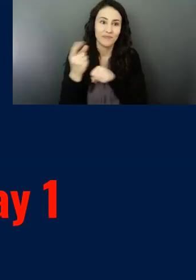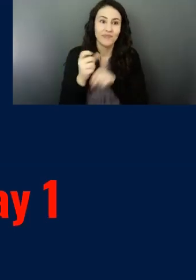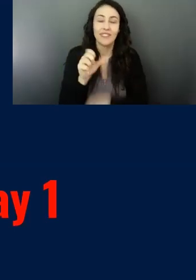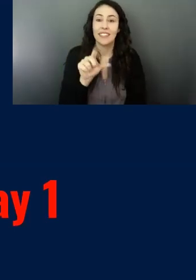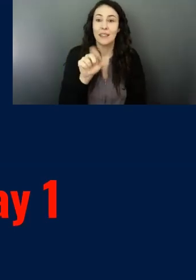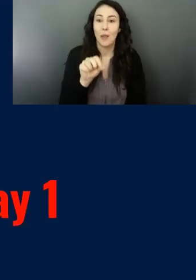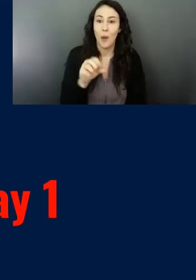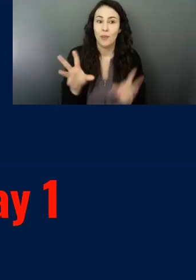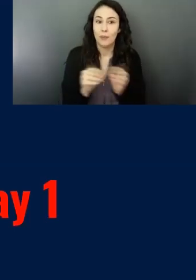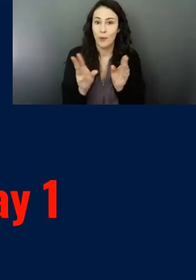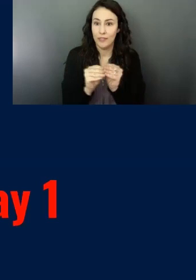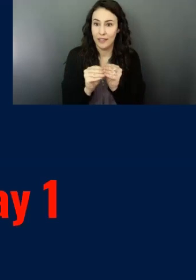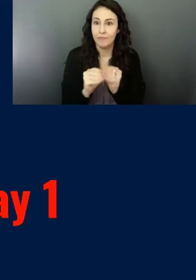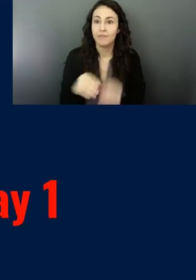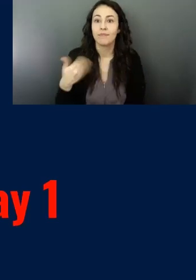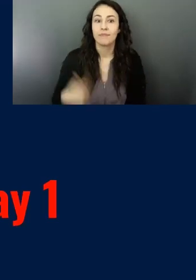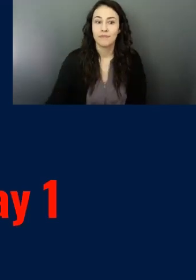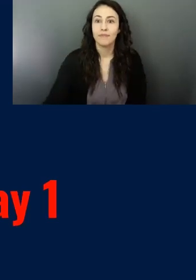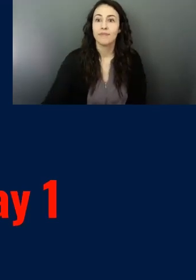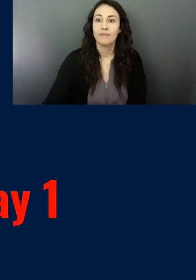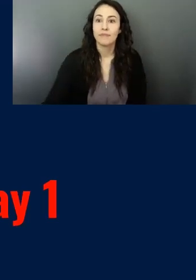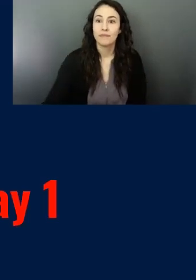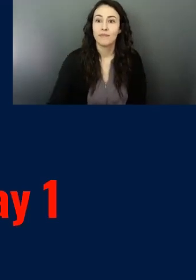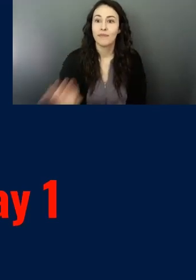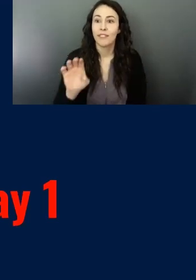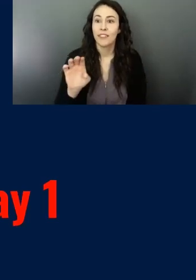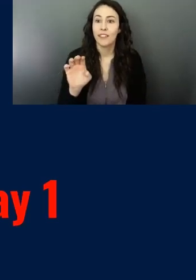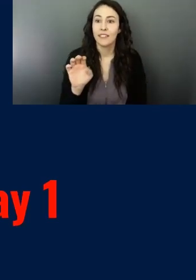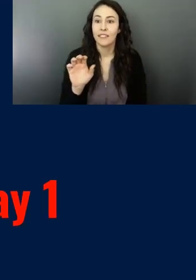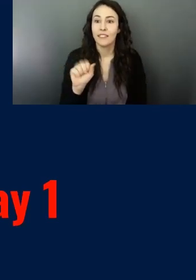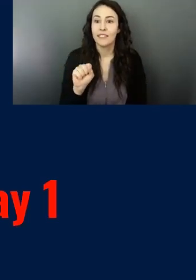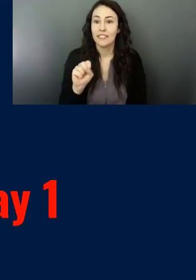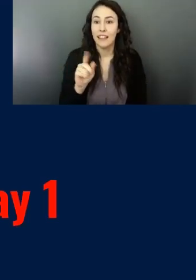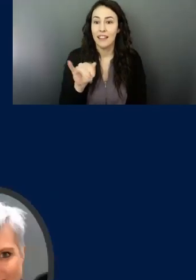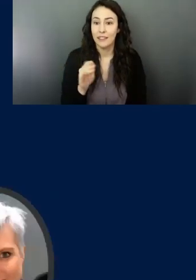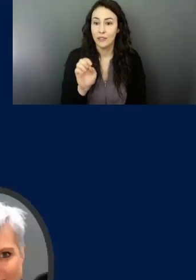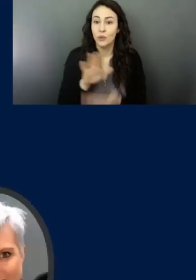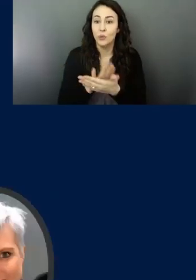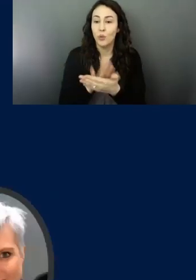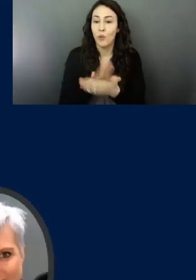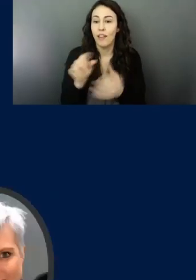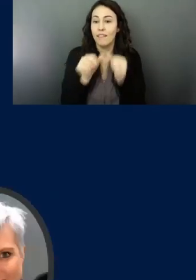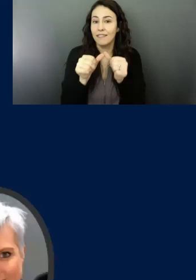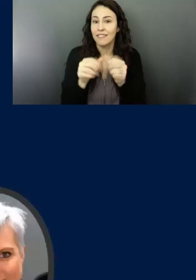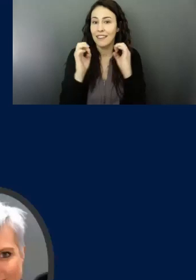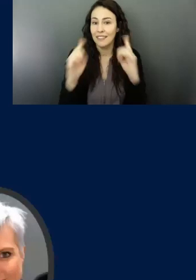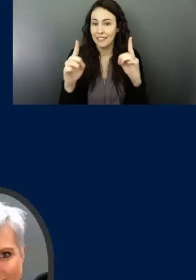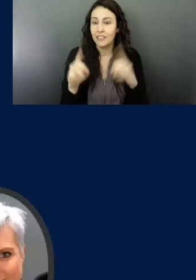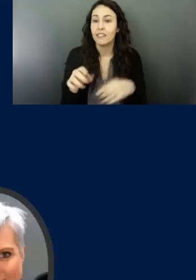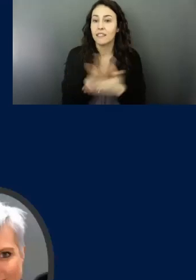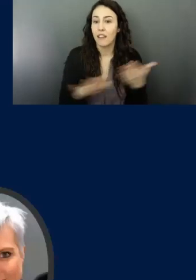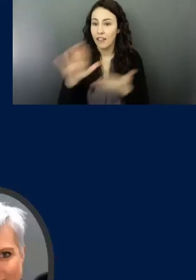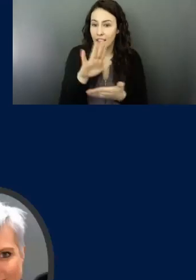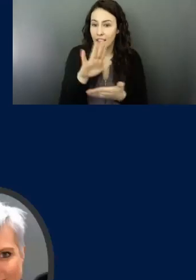Jarek Janio, and I am ESL Department Chair at the Santa Ana College School of Continuing Education. I am also the